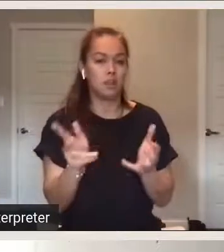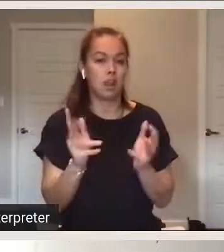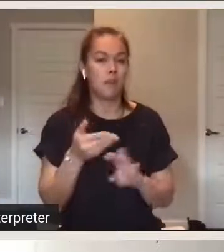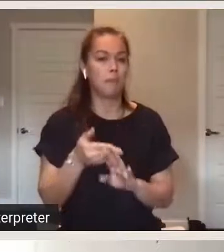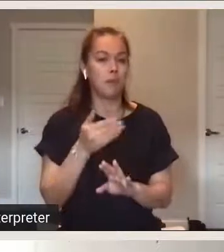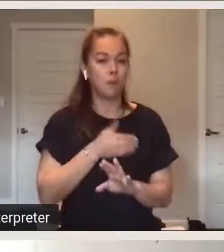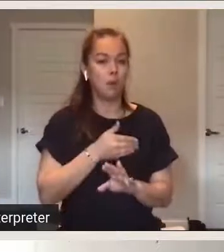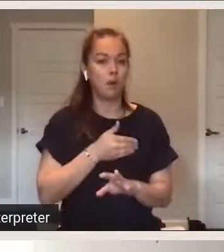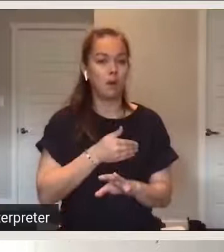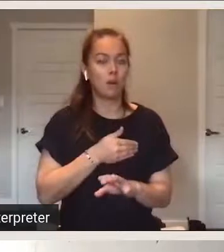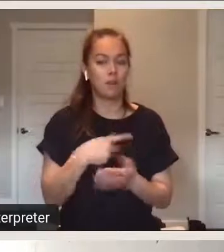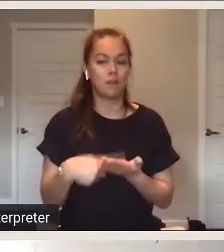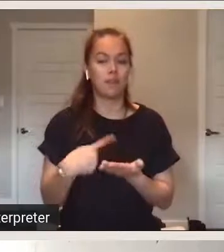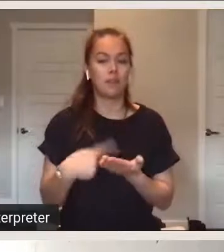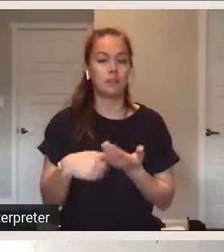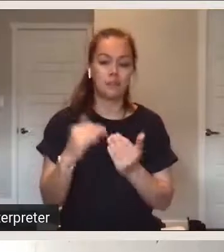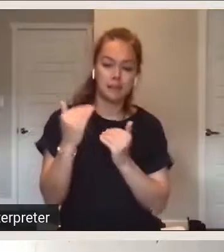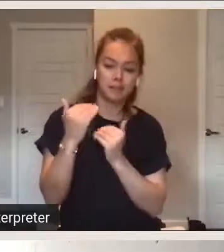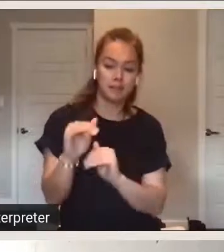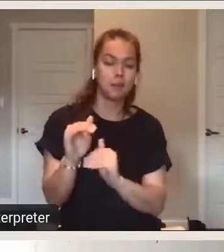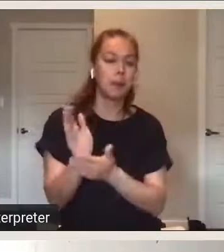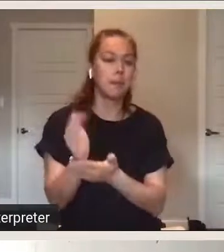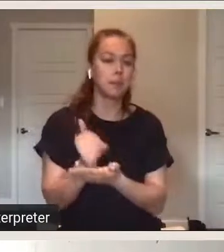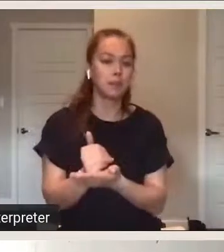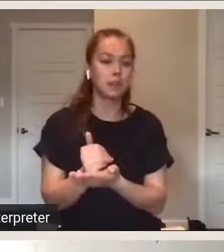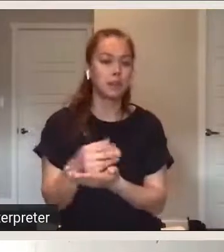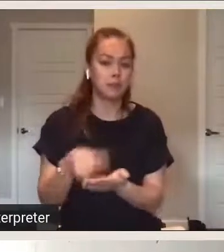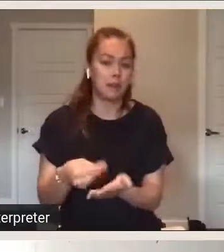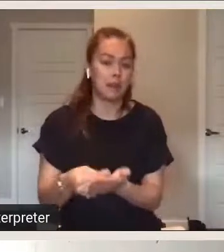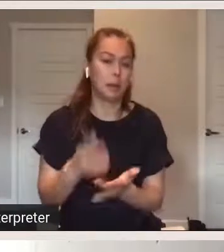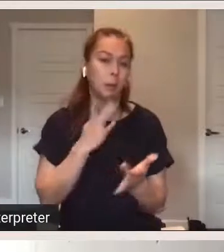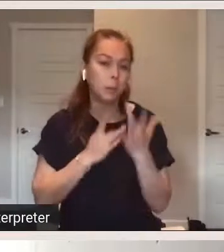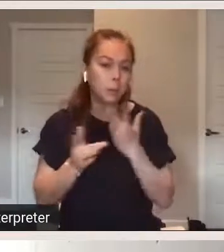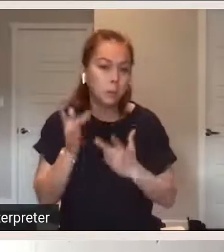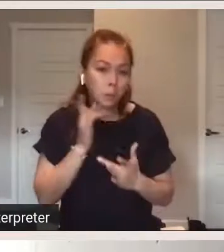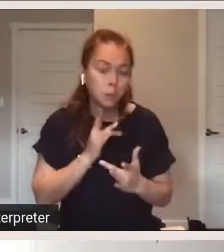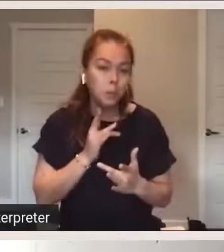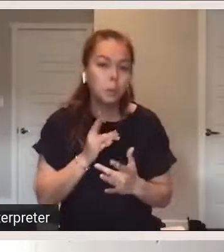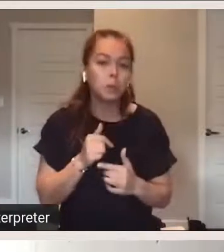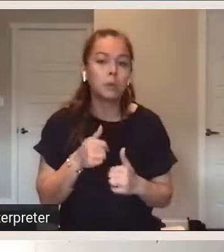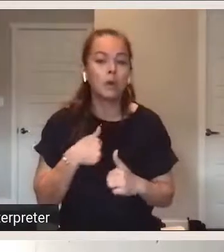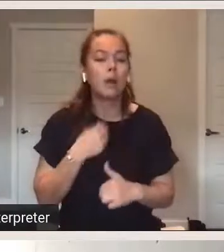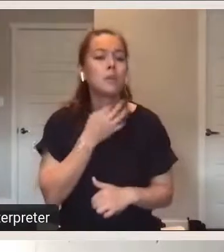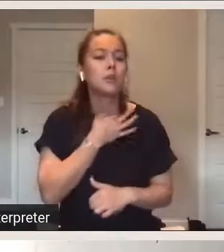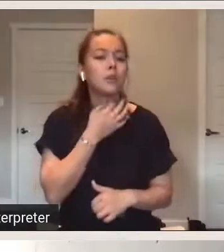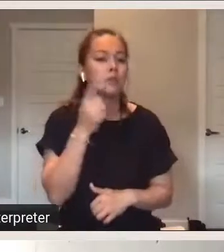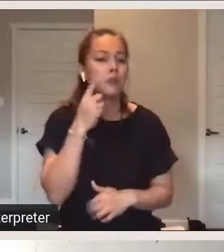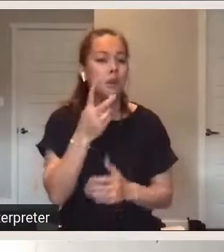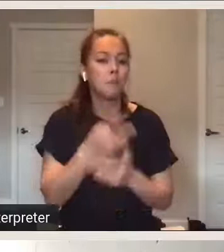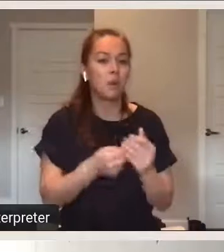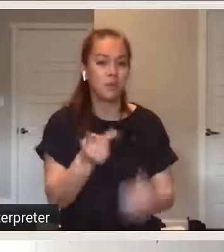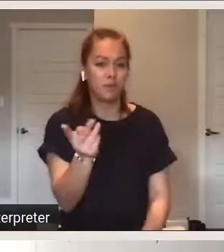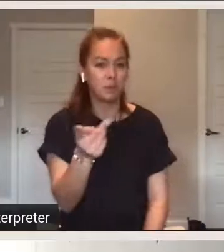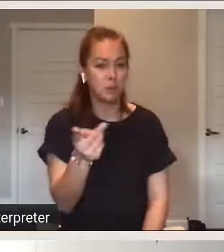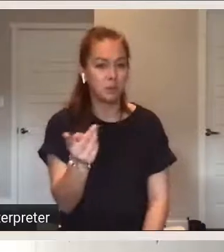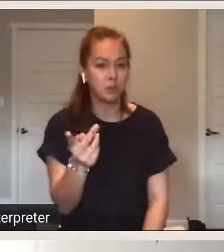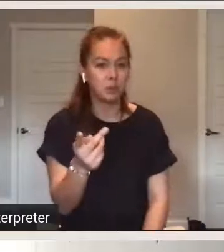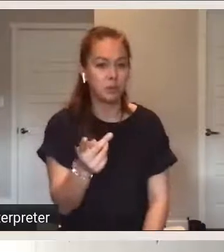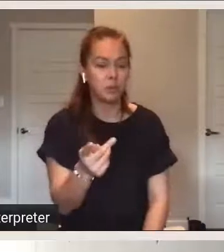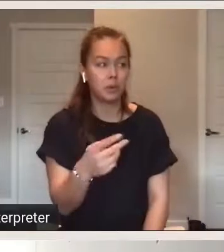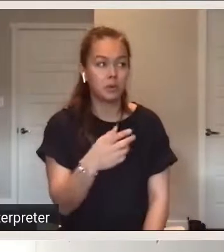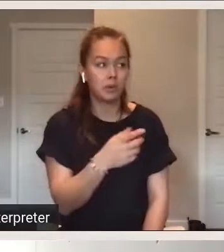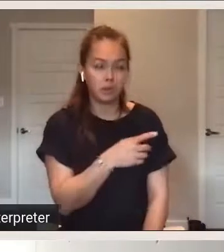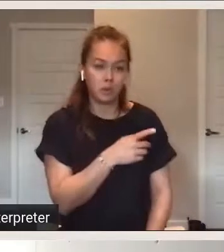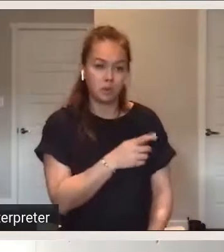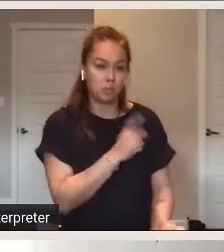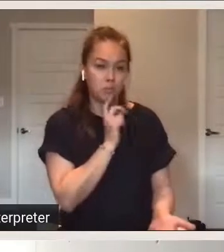just Karen, kind of curious for both of you, like you definitely like pulled off such a well, like for whatever means you had, it